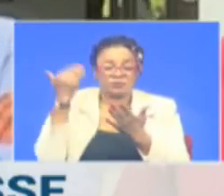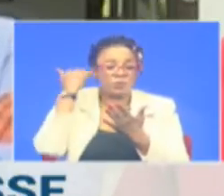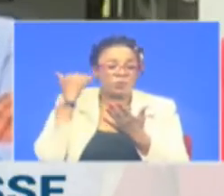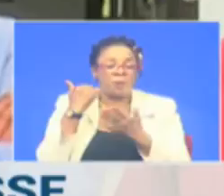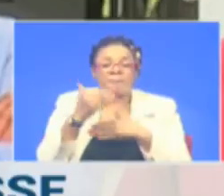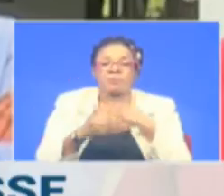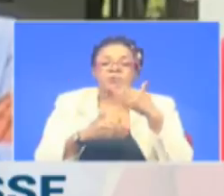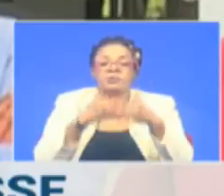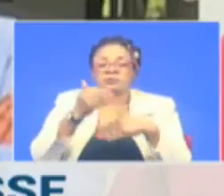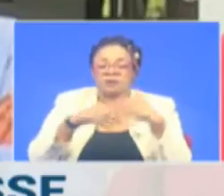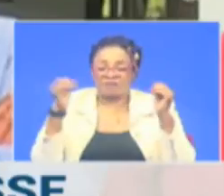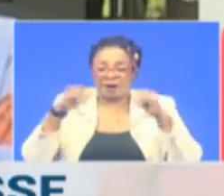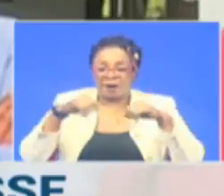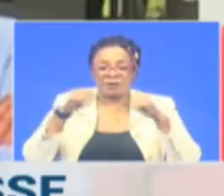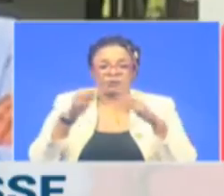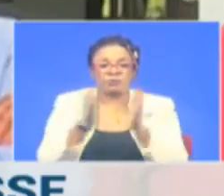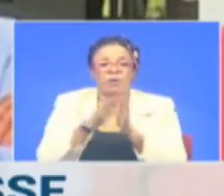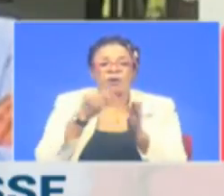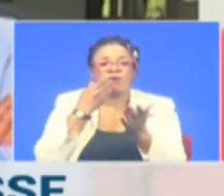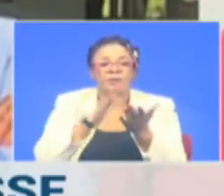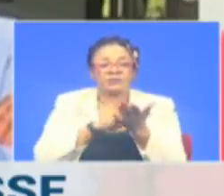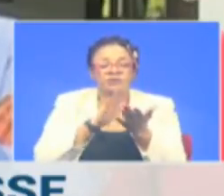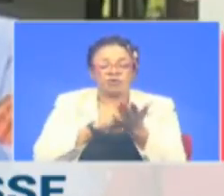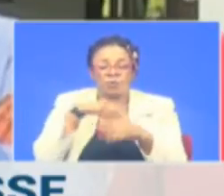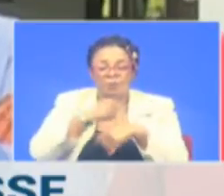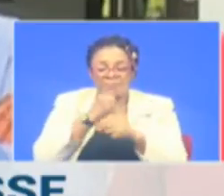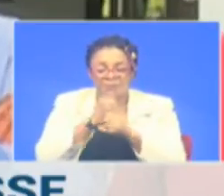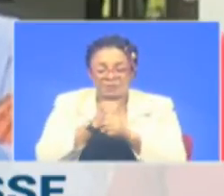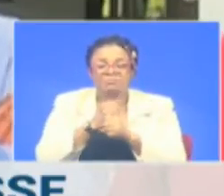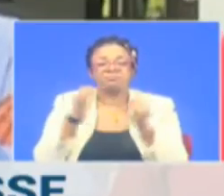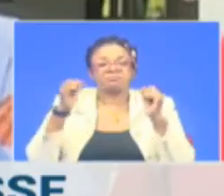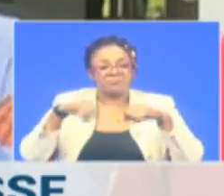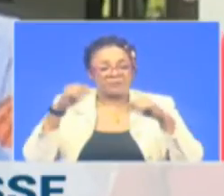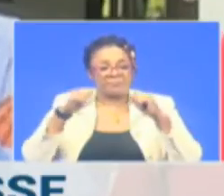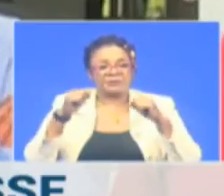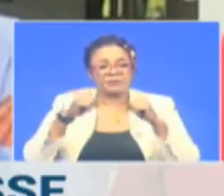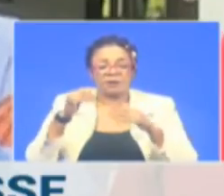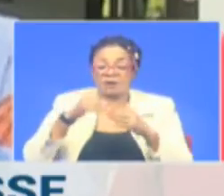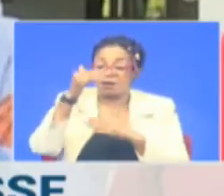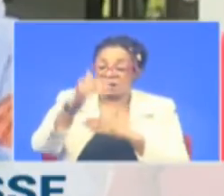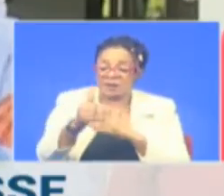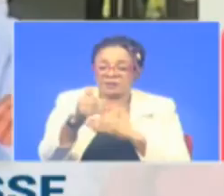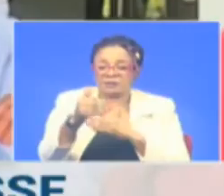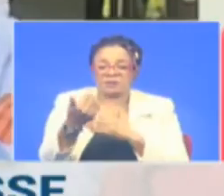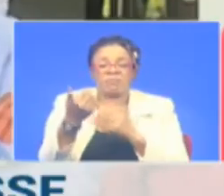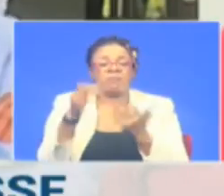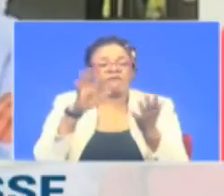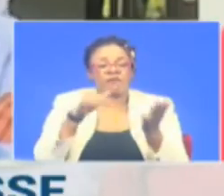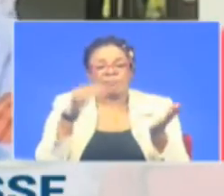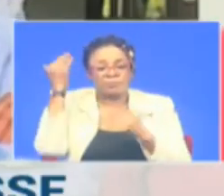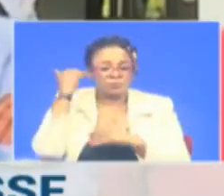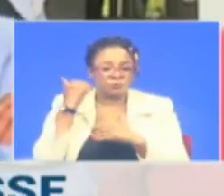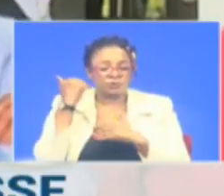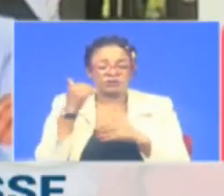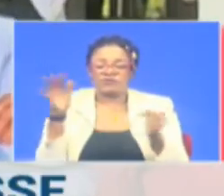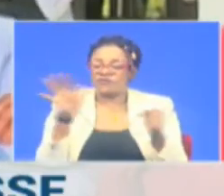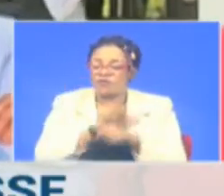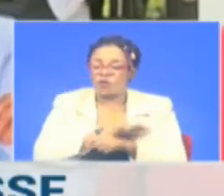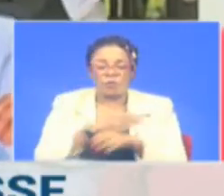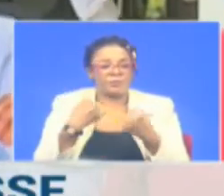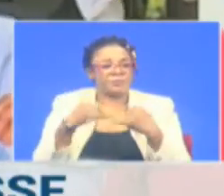agreed with our recommendation and we made some headway, so the next step is to just to get it out of court and fully implement it